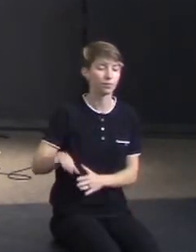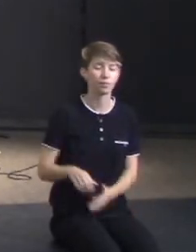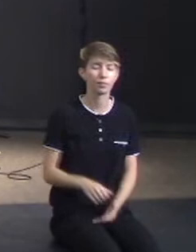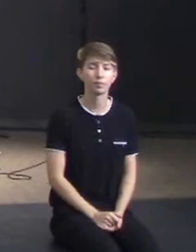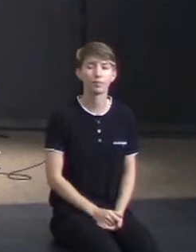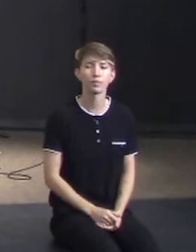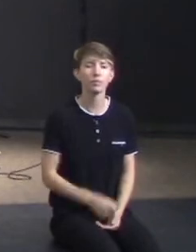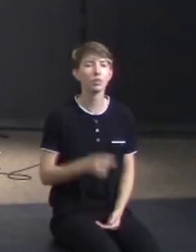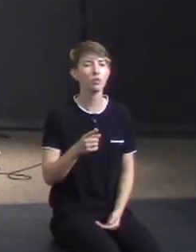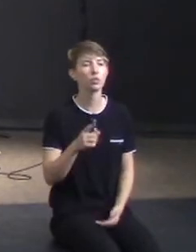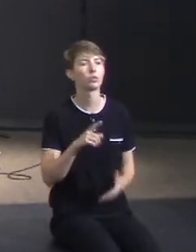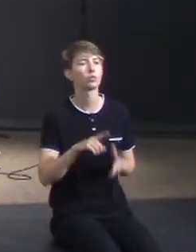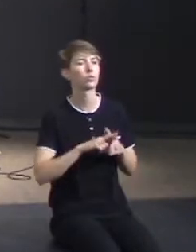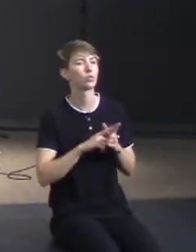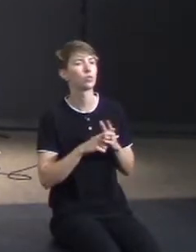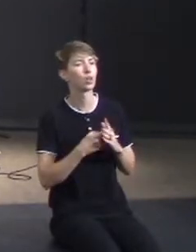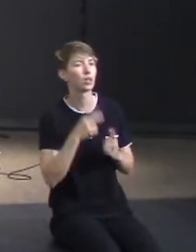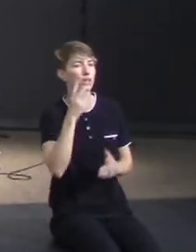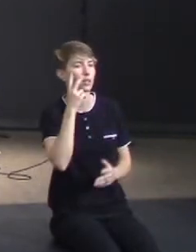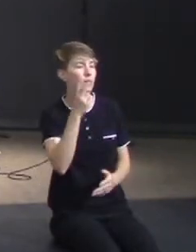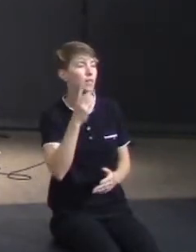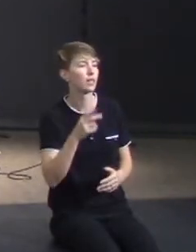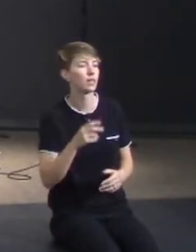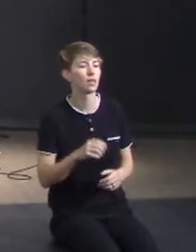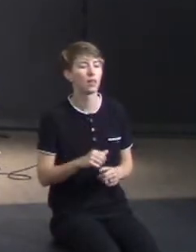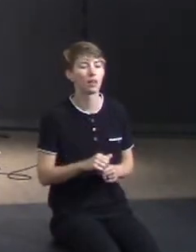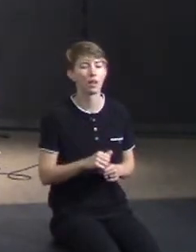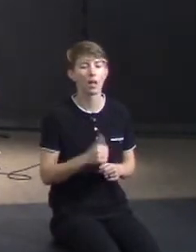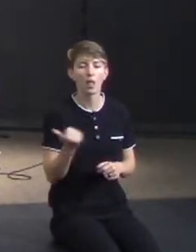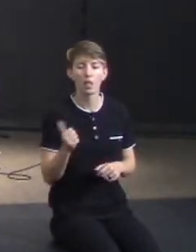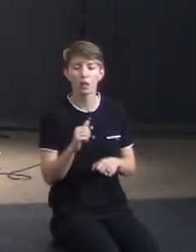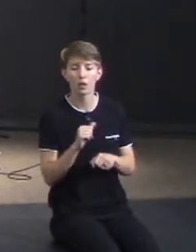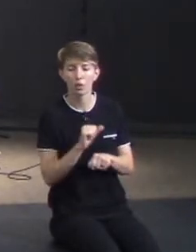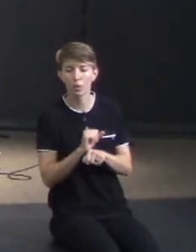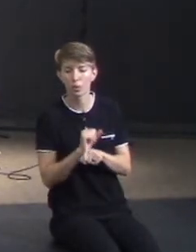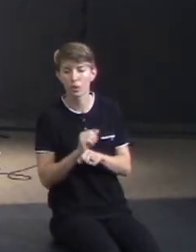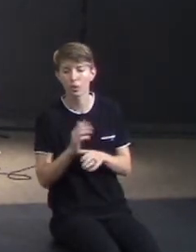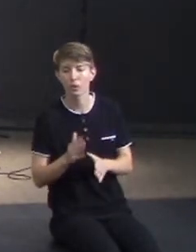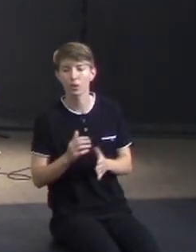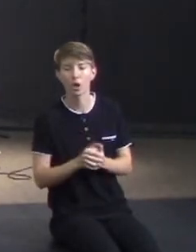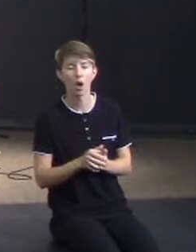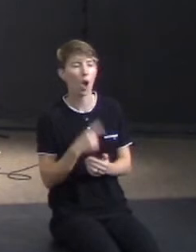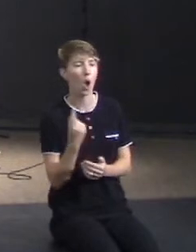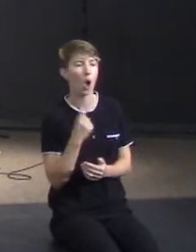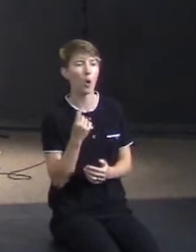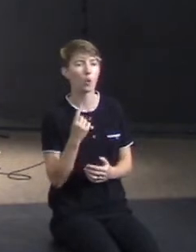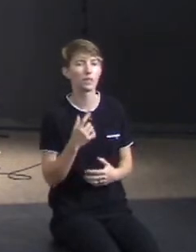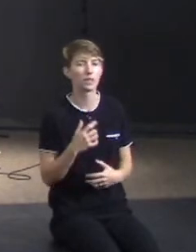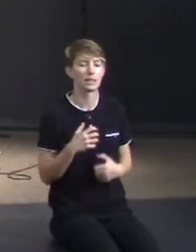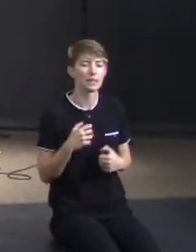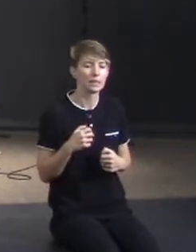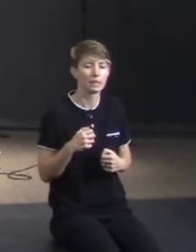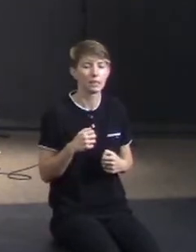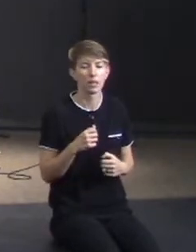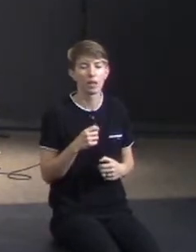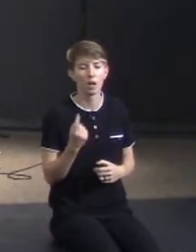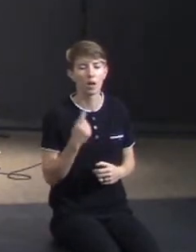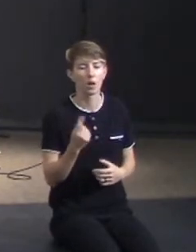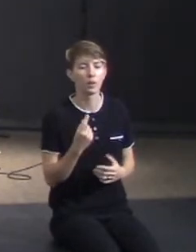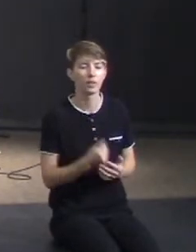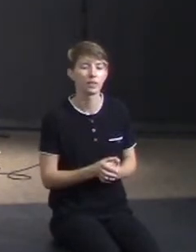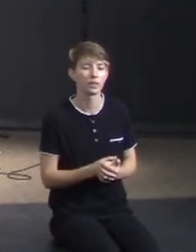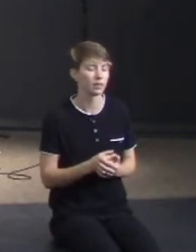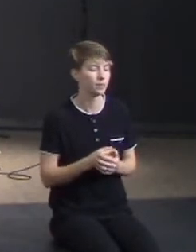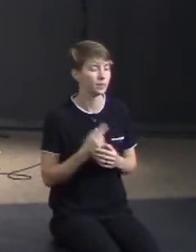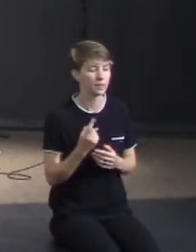You start seeing that coworker kind of always tense, always thinking, you know, there's something wrong, and you know that if you just had a great talk with that